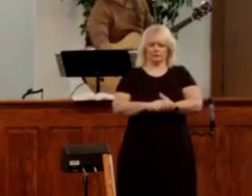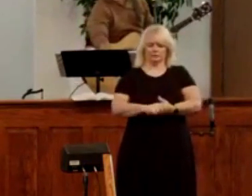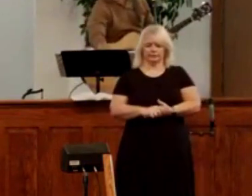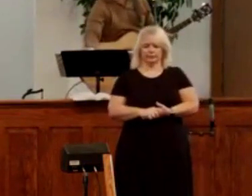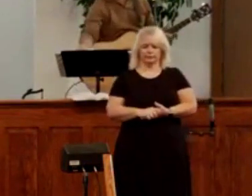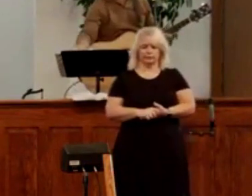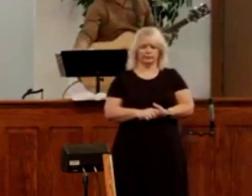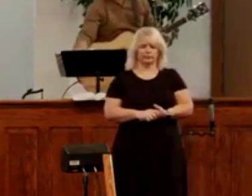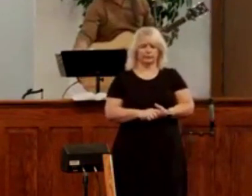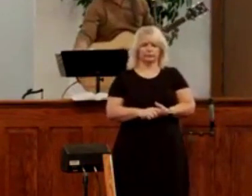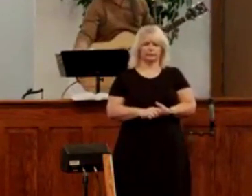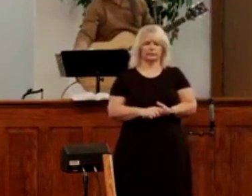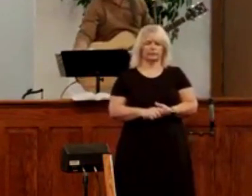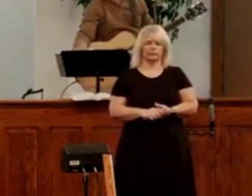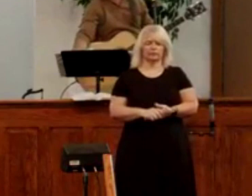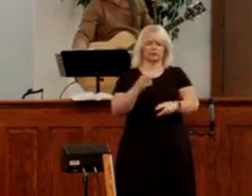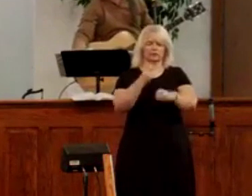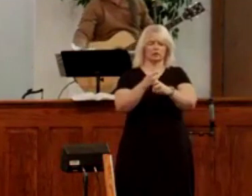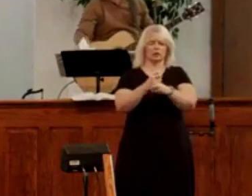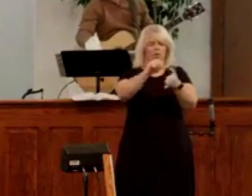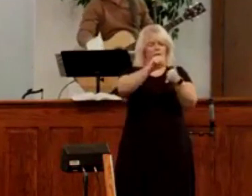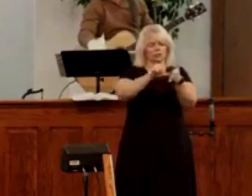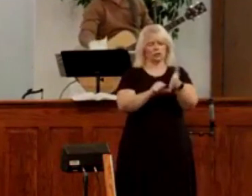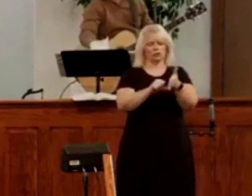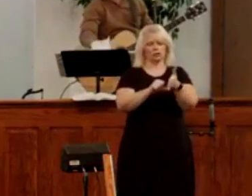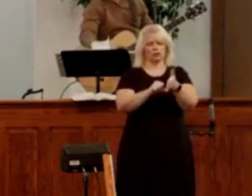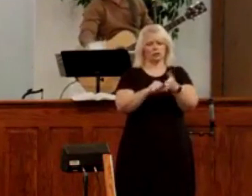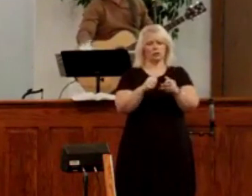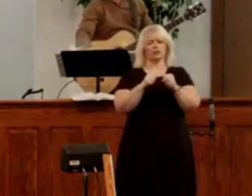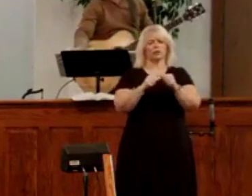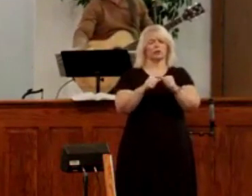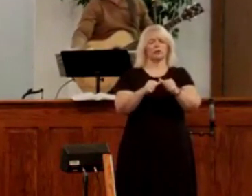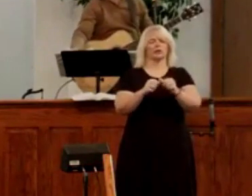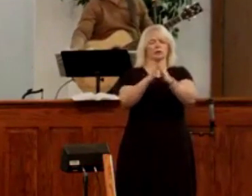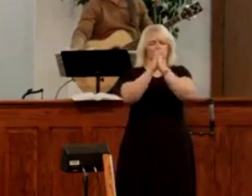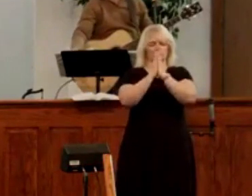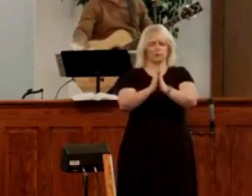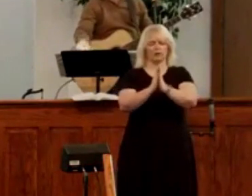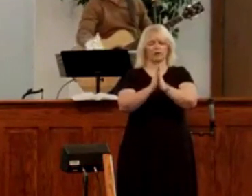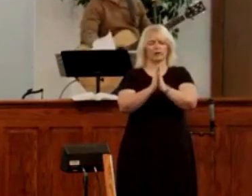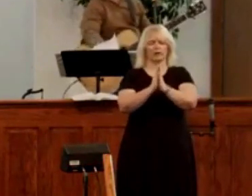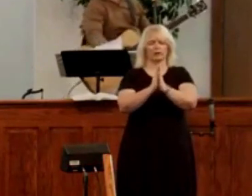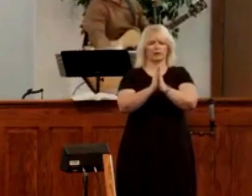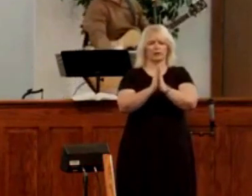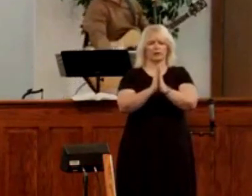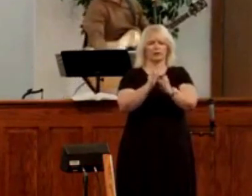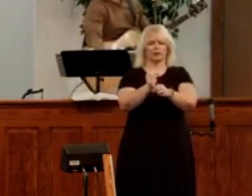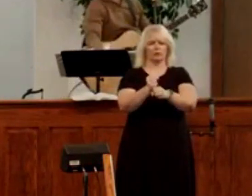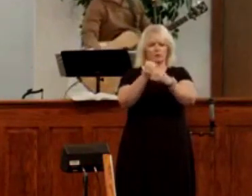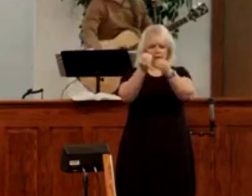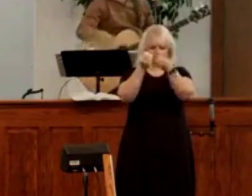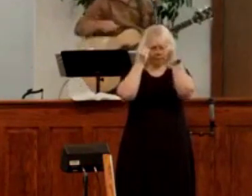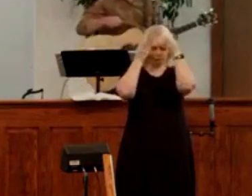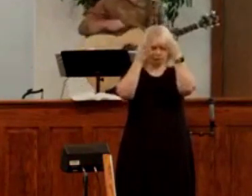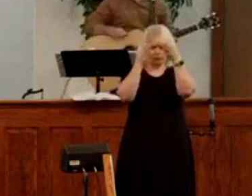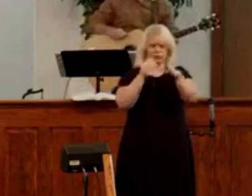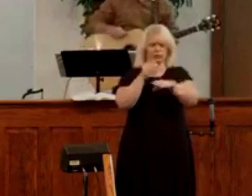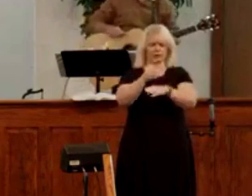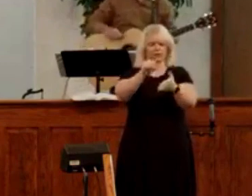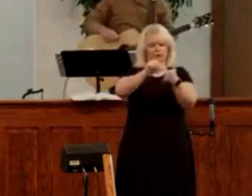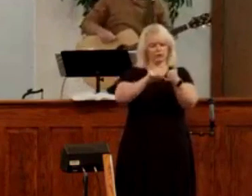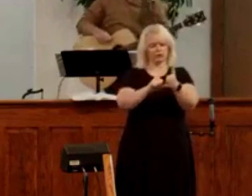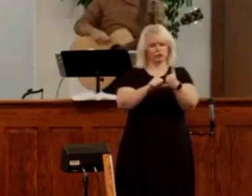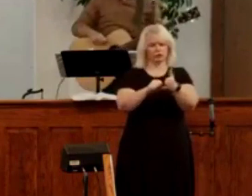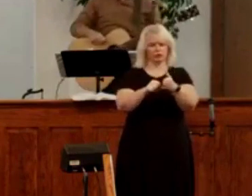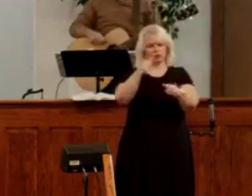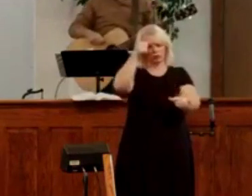Okay, so it's an extensive surgery, so keep lifting him up, and we'll get an update for you after that surgery, but lift up